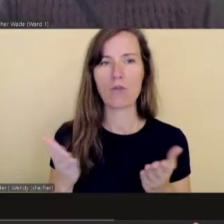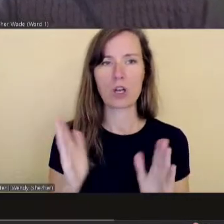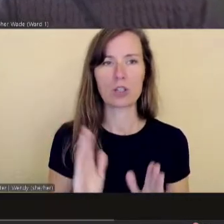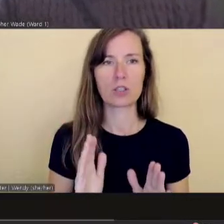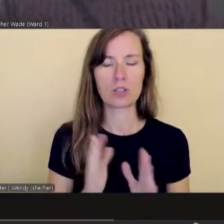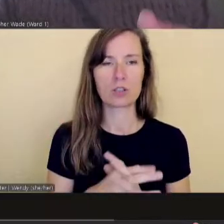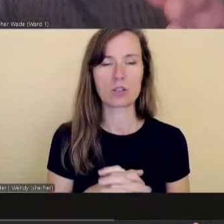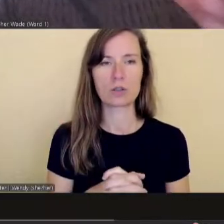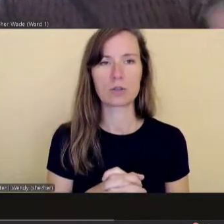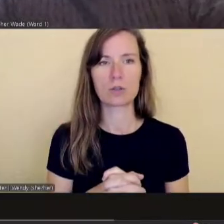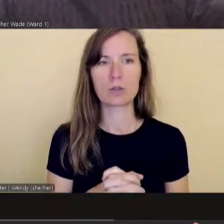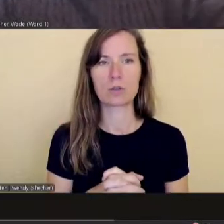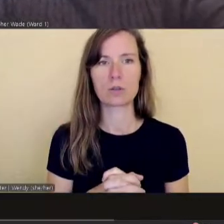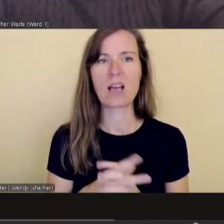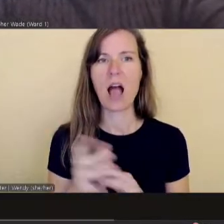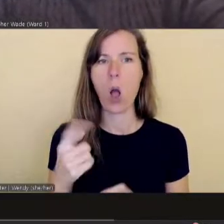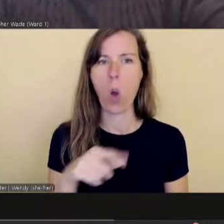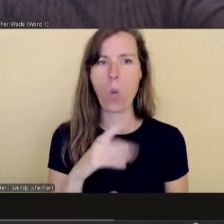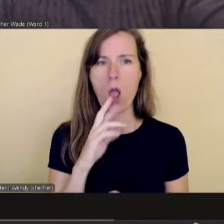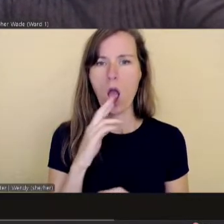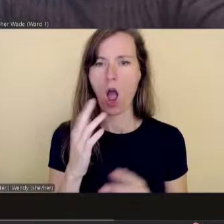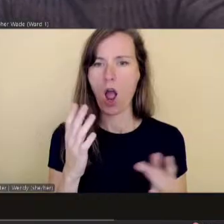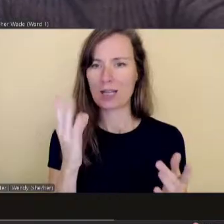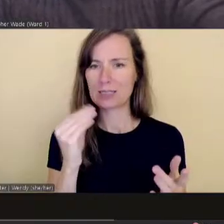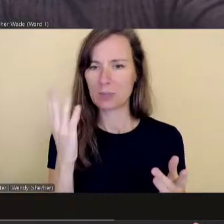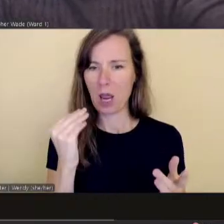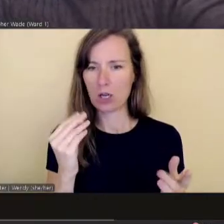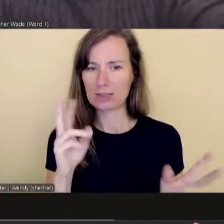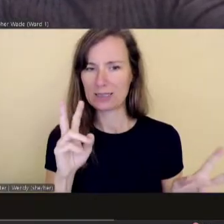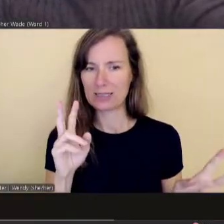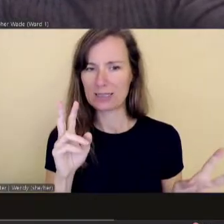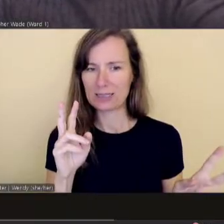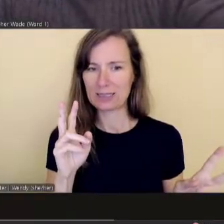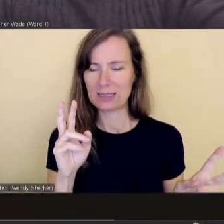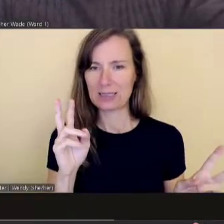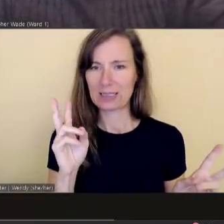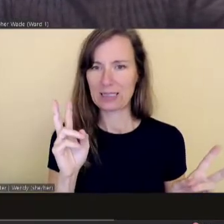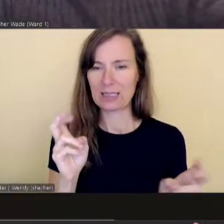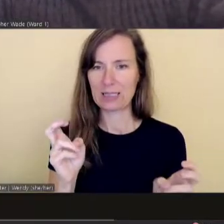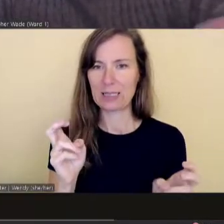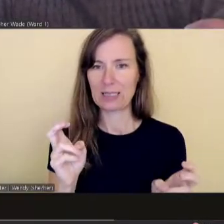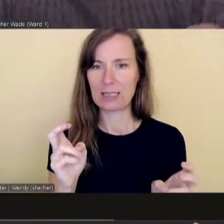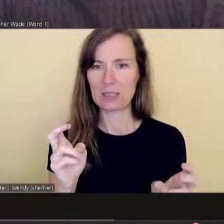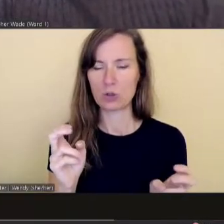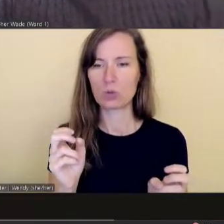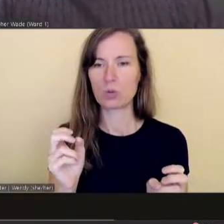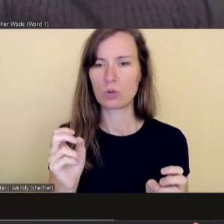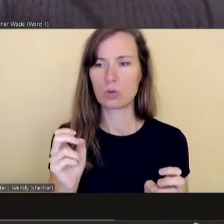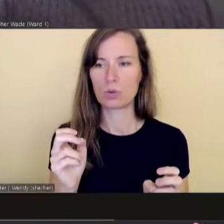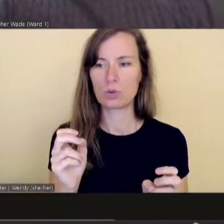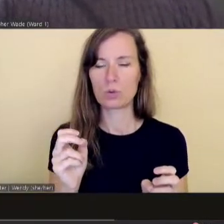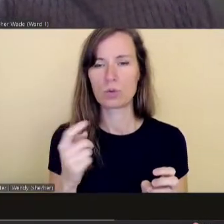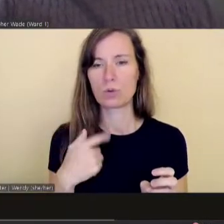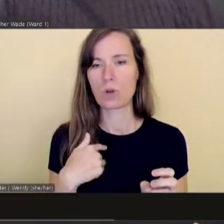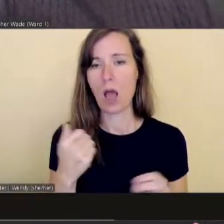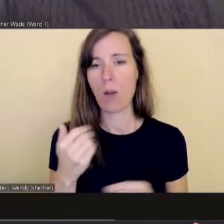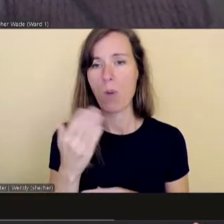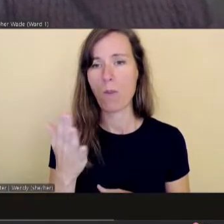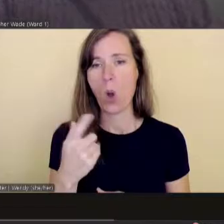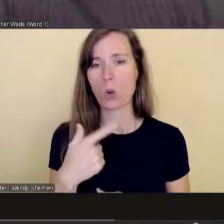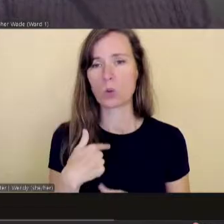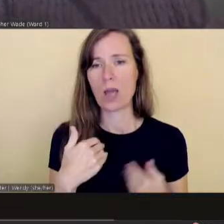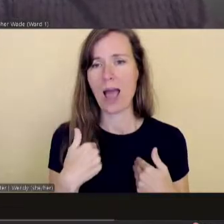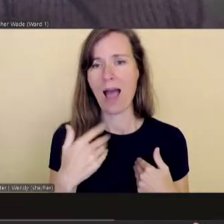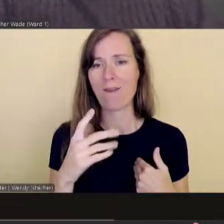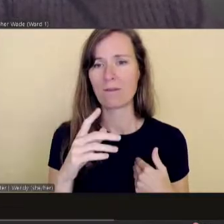that we are experiencing these issues with. I am proposing that we hold a roundtable discussion